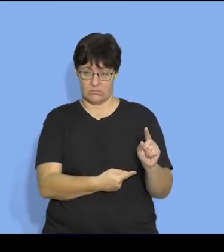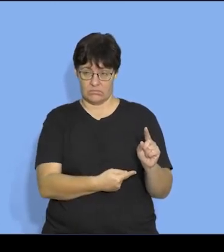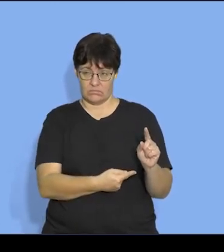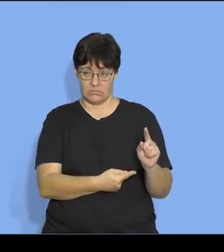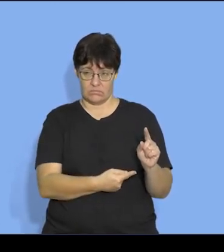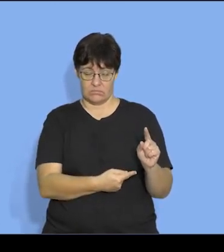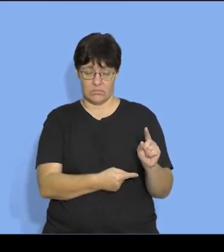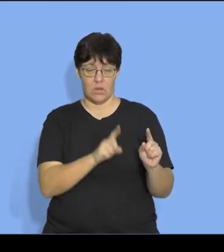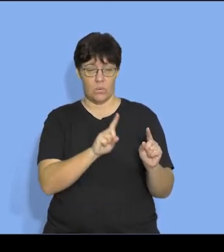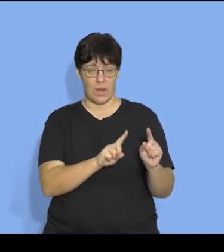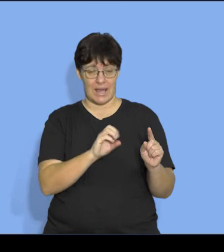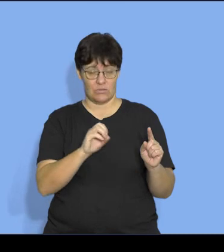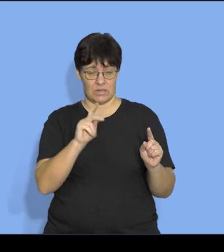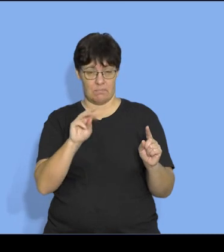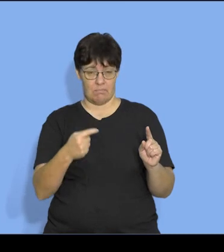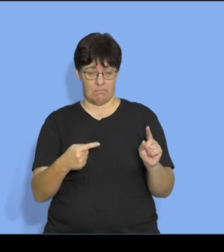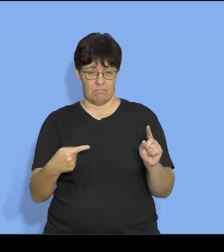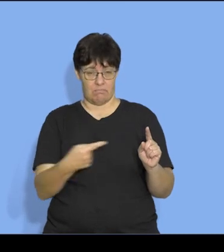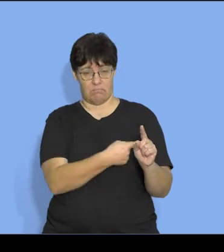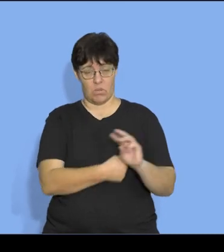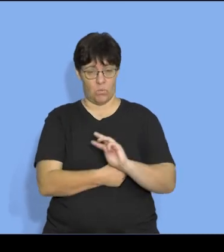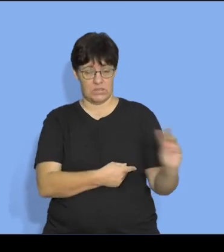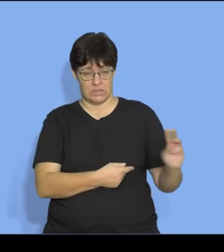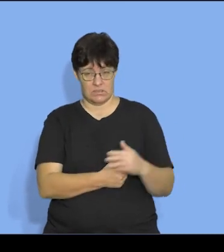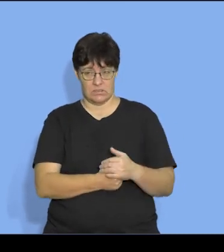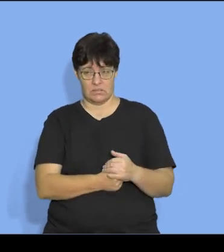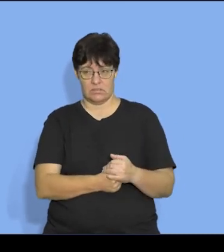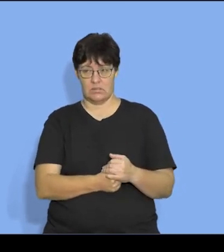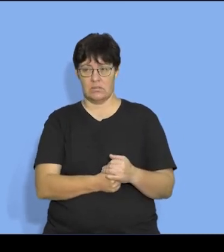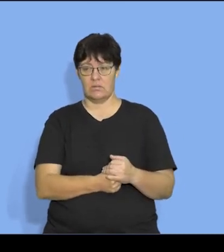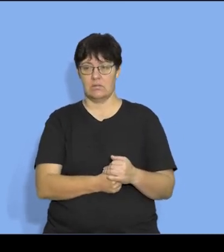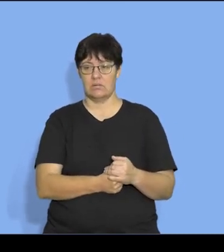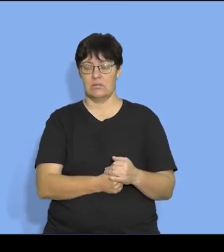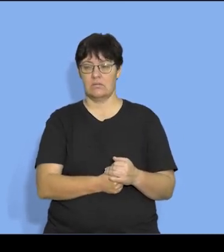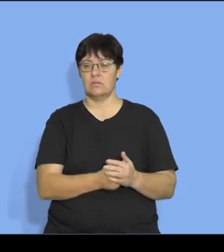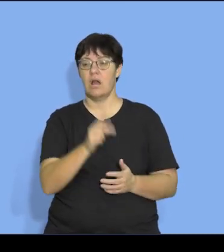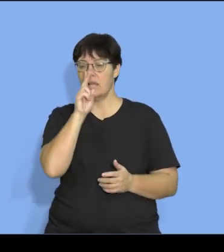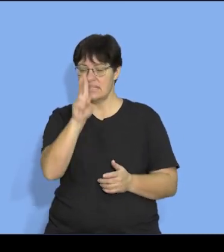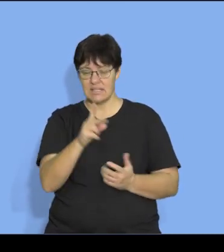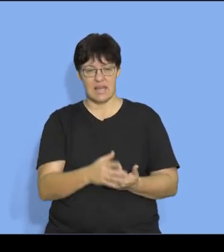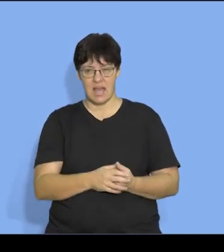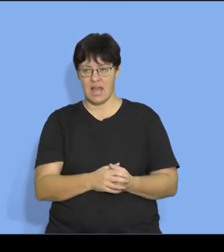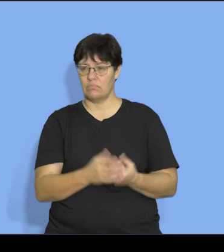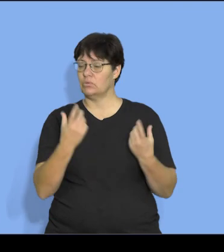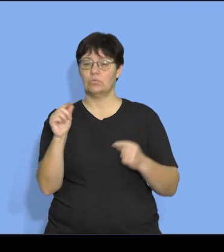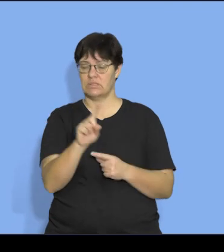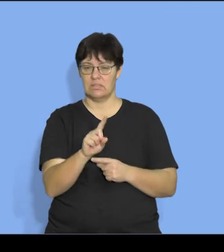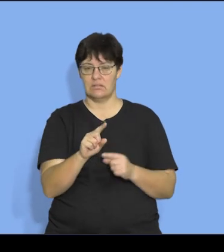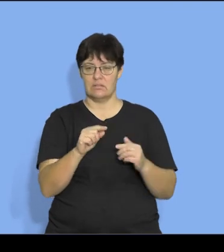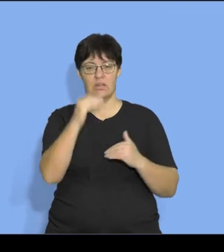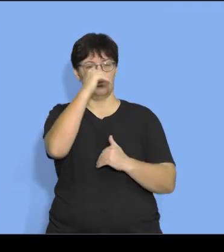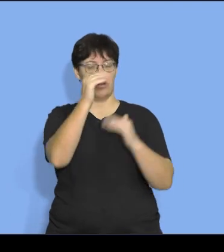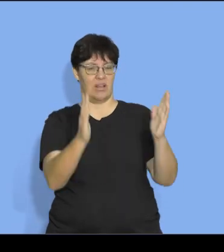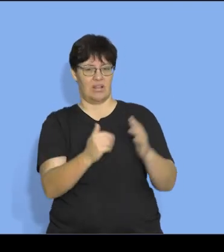and then it went 100 kilometers west. And hopefully, you guys can see that what we've done is we've